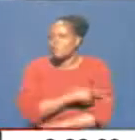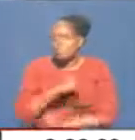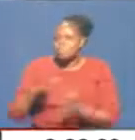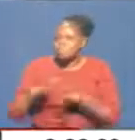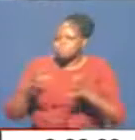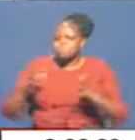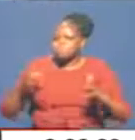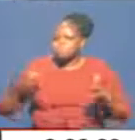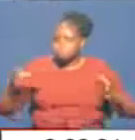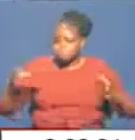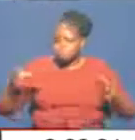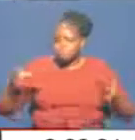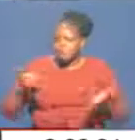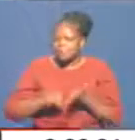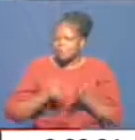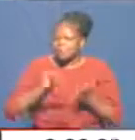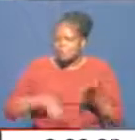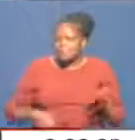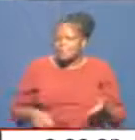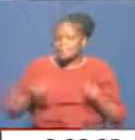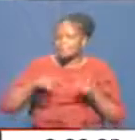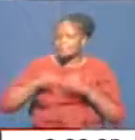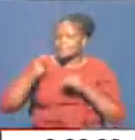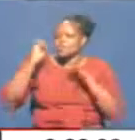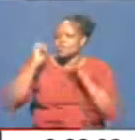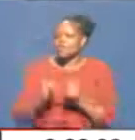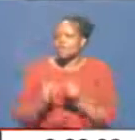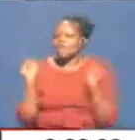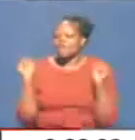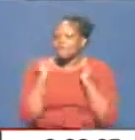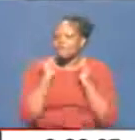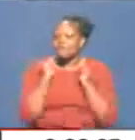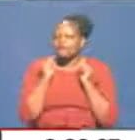basically meaning having to buy new refrigerators there. But we also